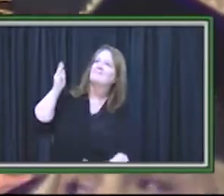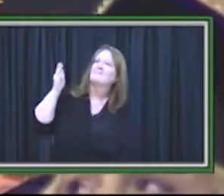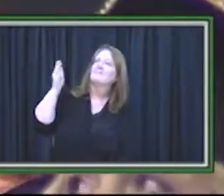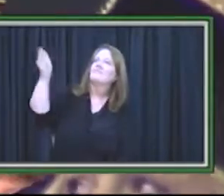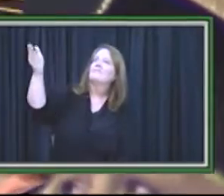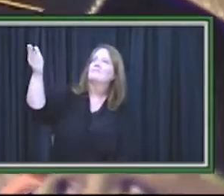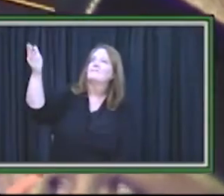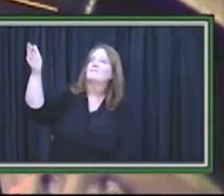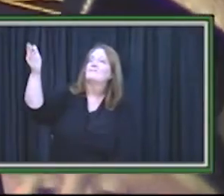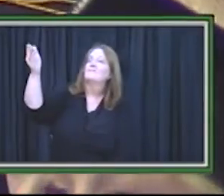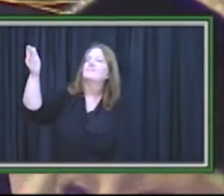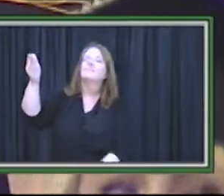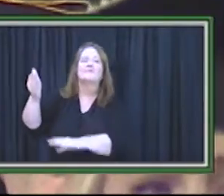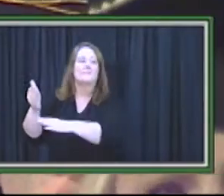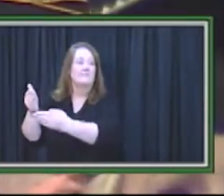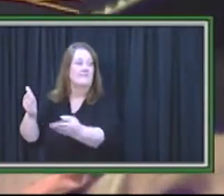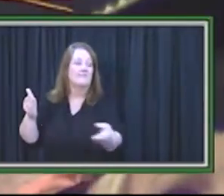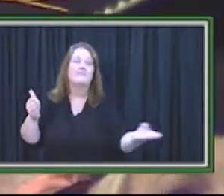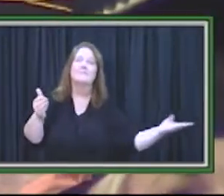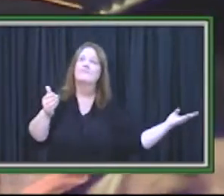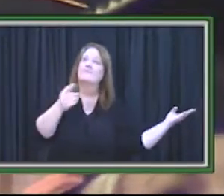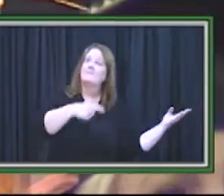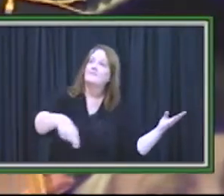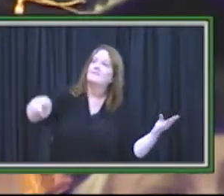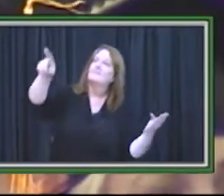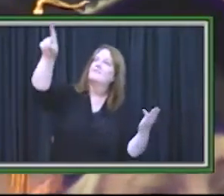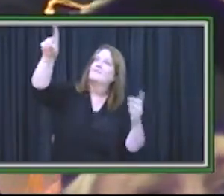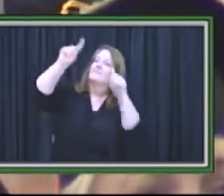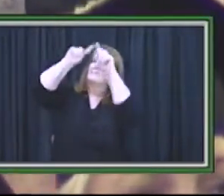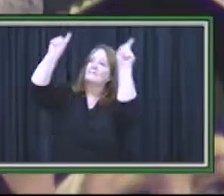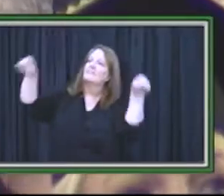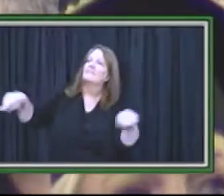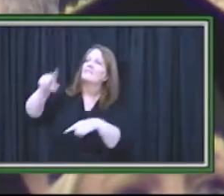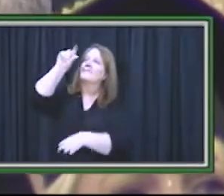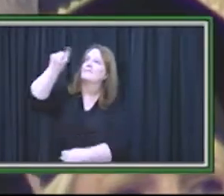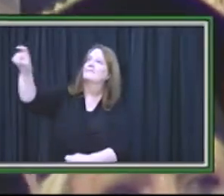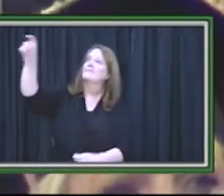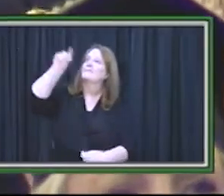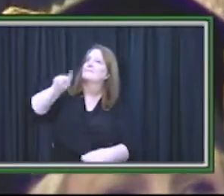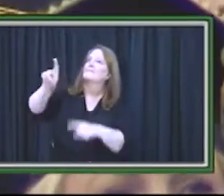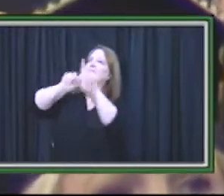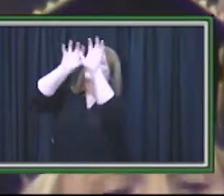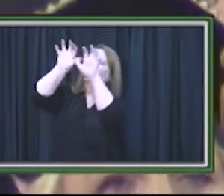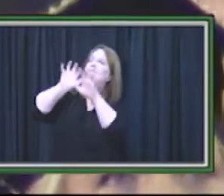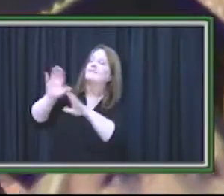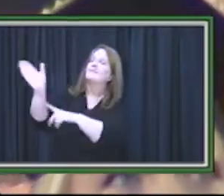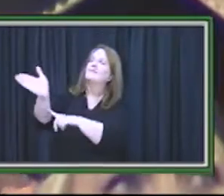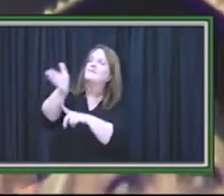Stop.